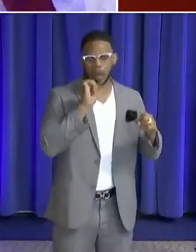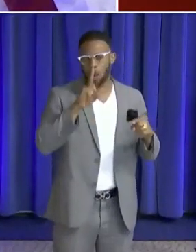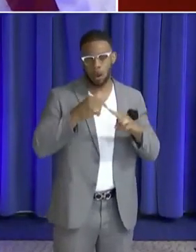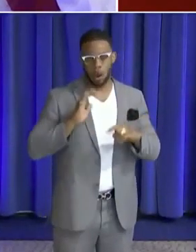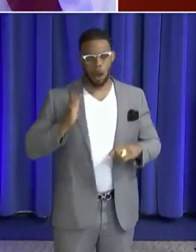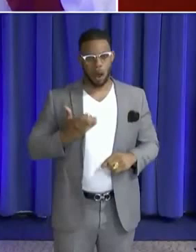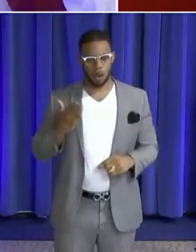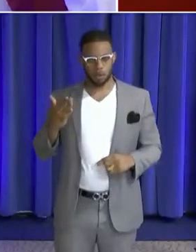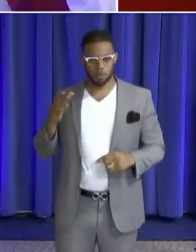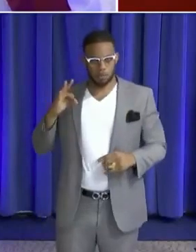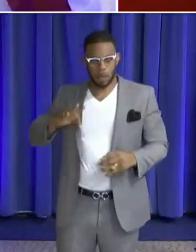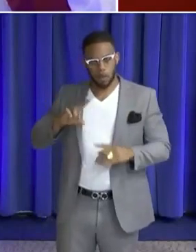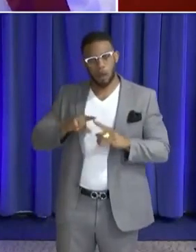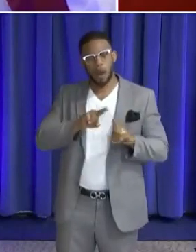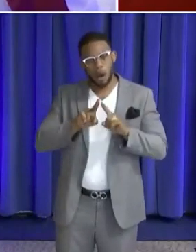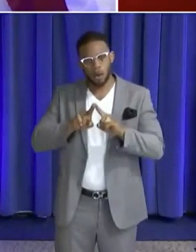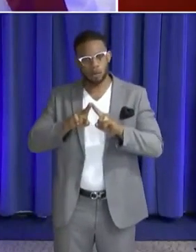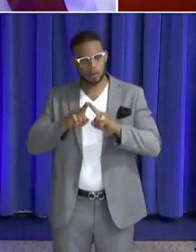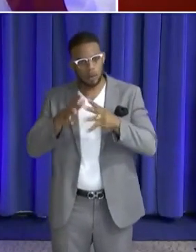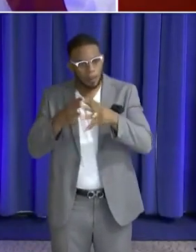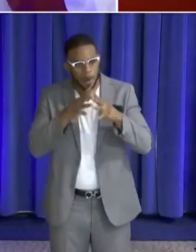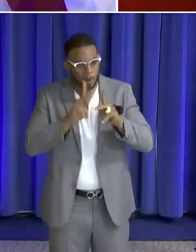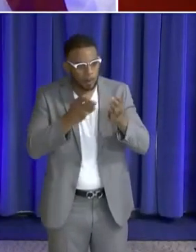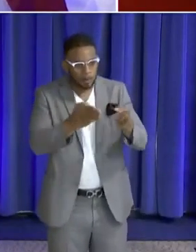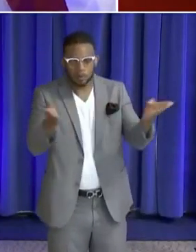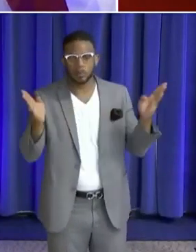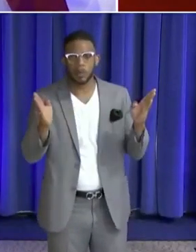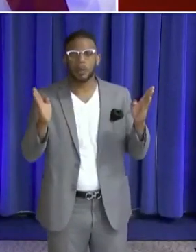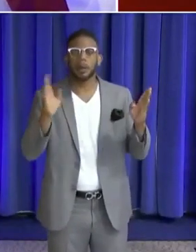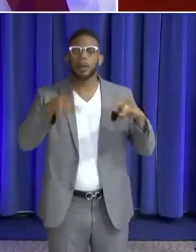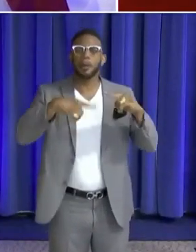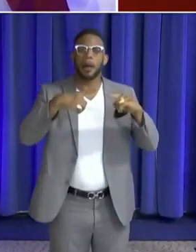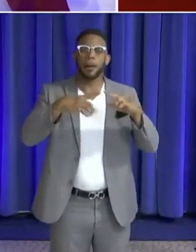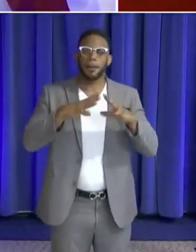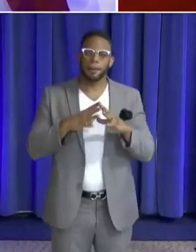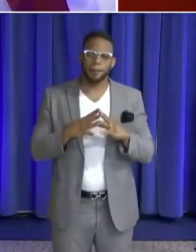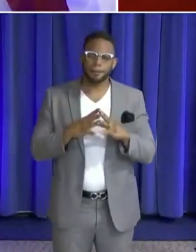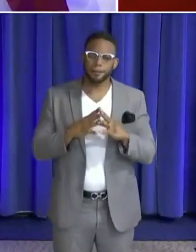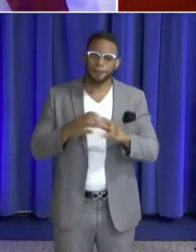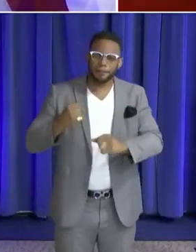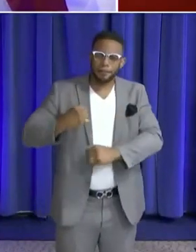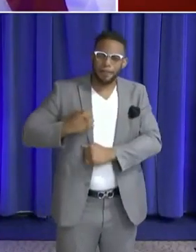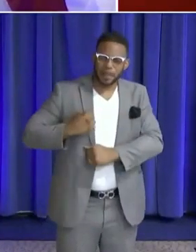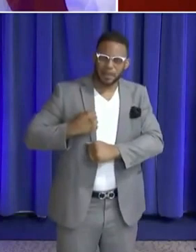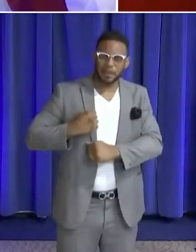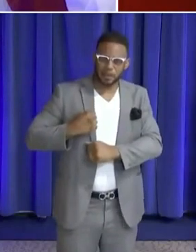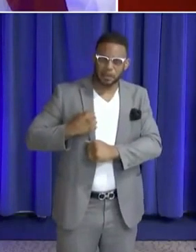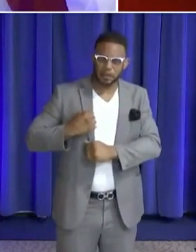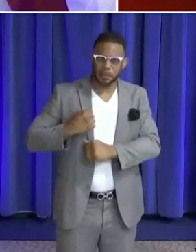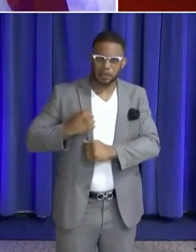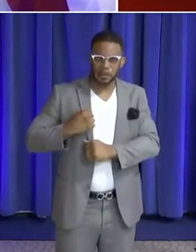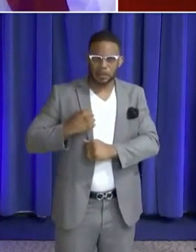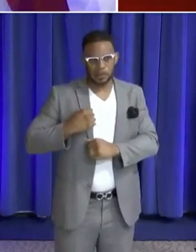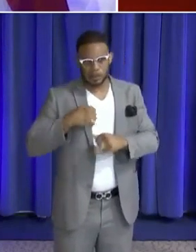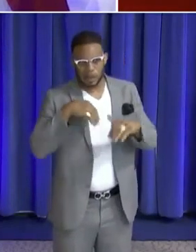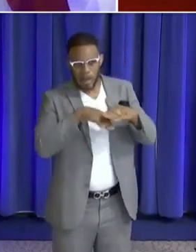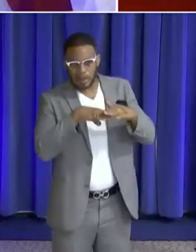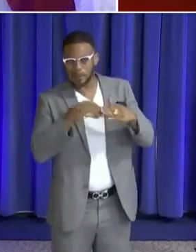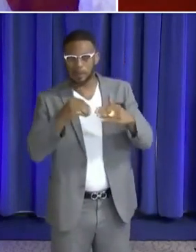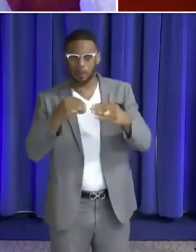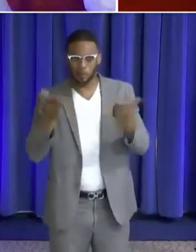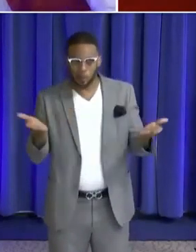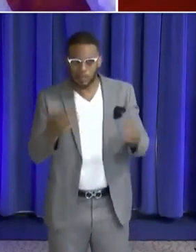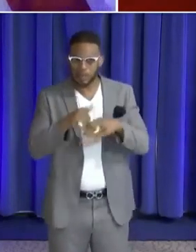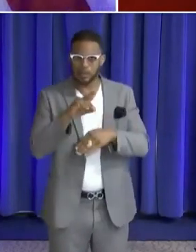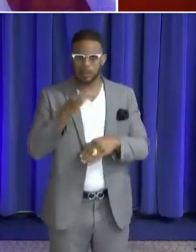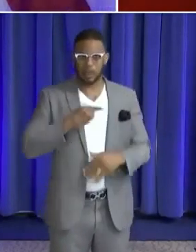our behalf, but on behalf of the American people about military assets in Washington, D.C. So with that, let me